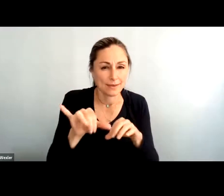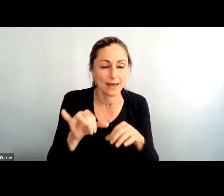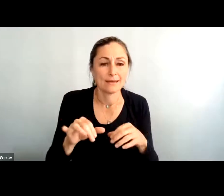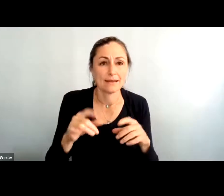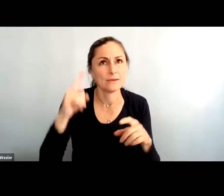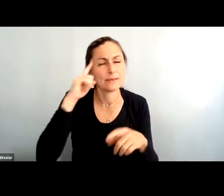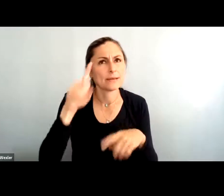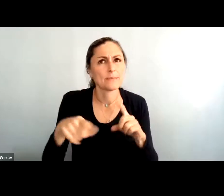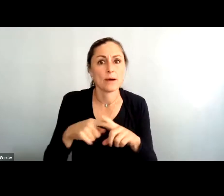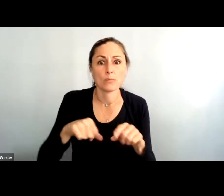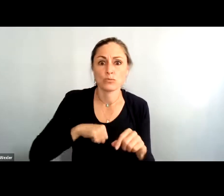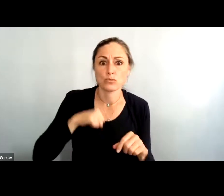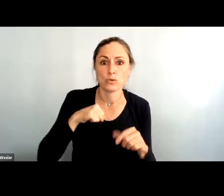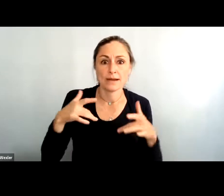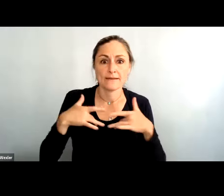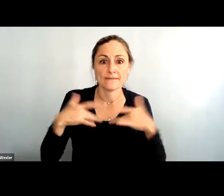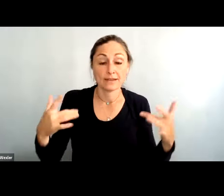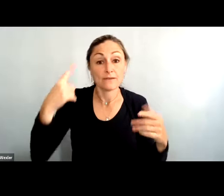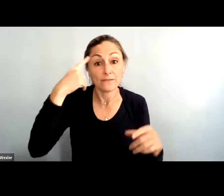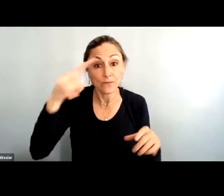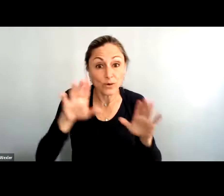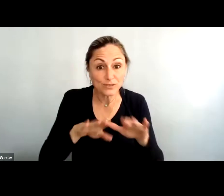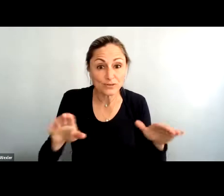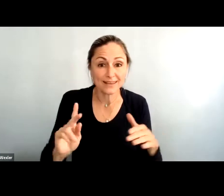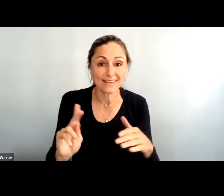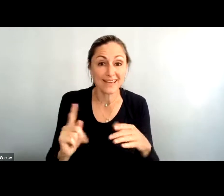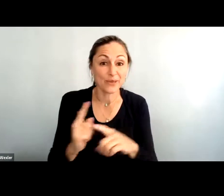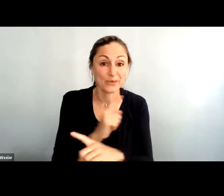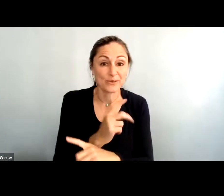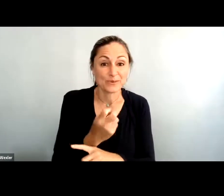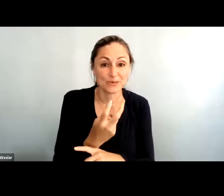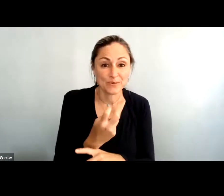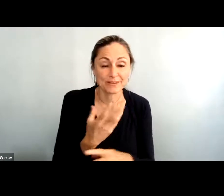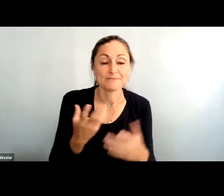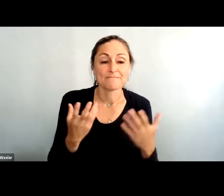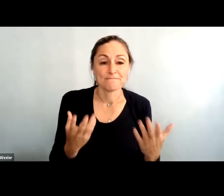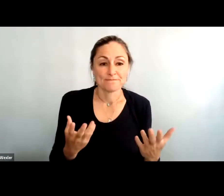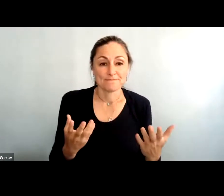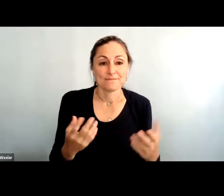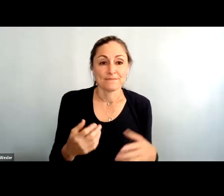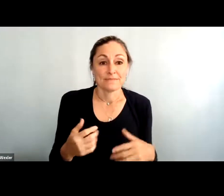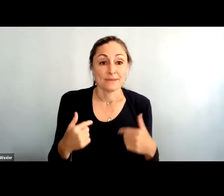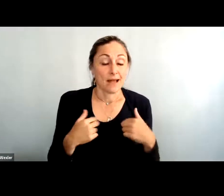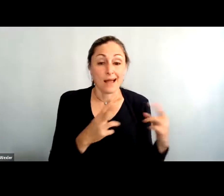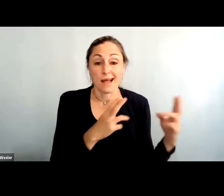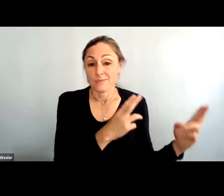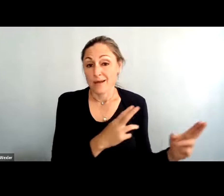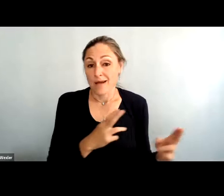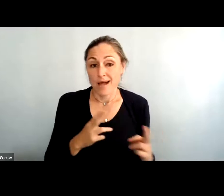Pride events for kids K through 12. So I am so honored to have